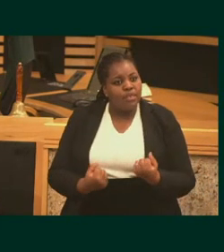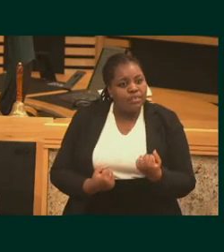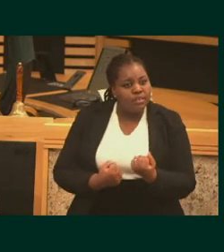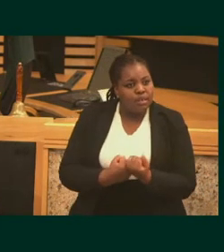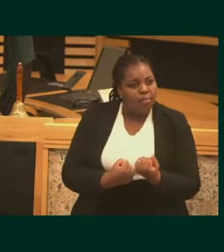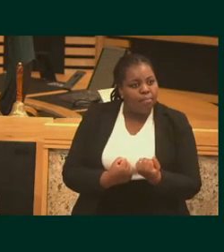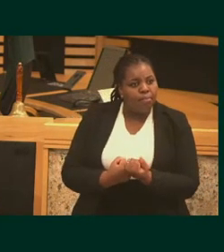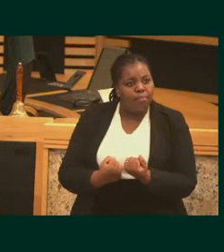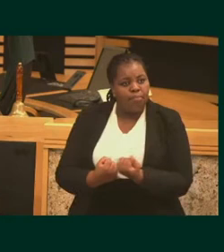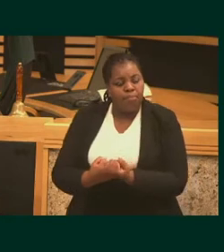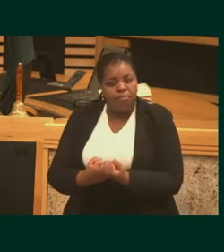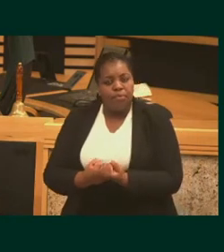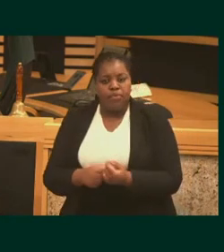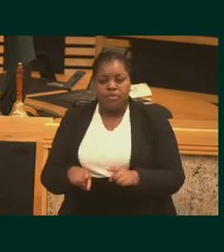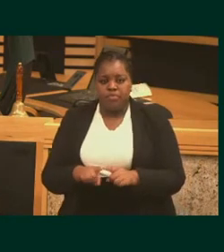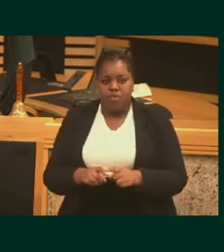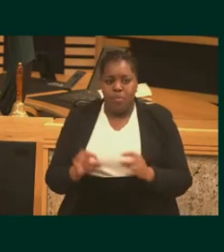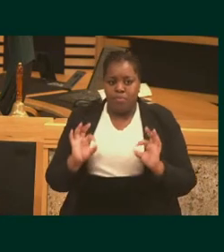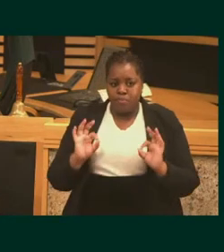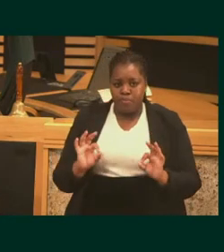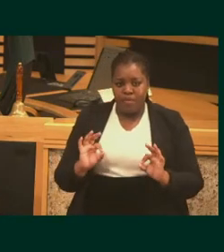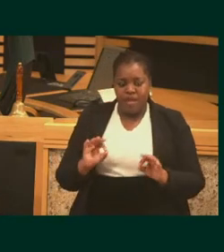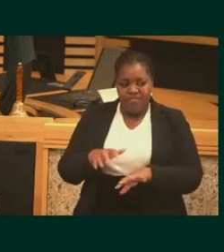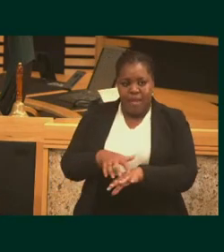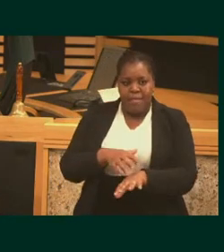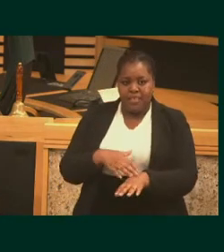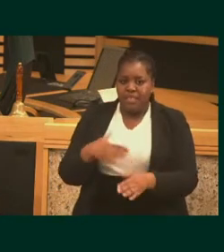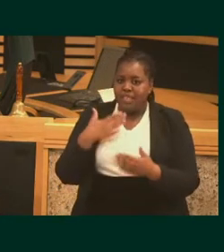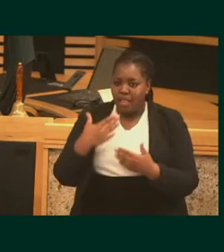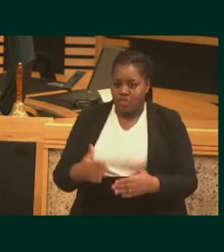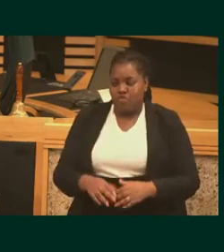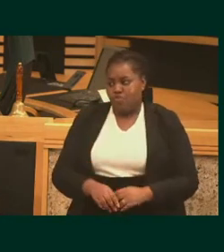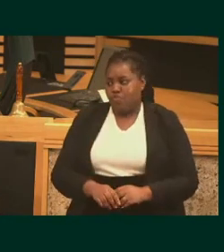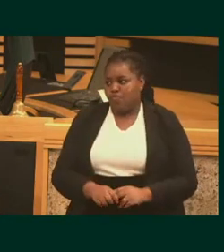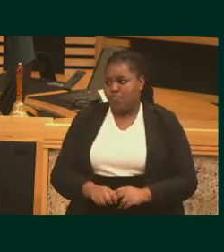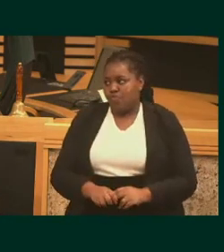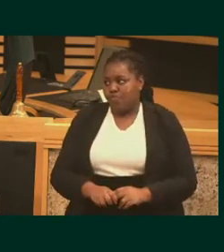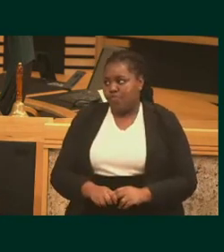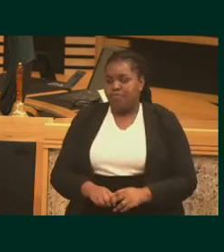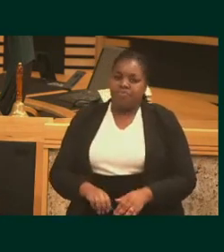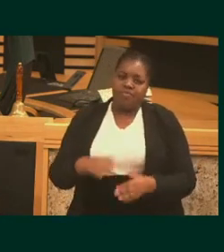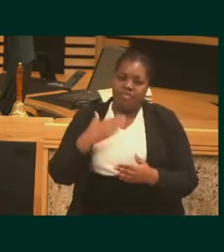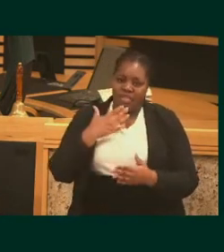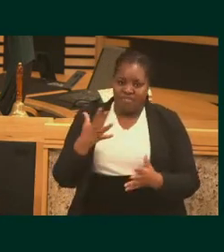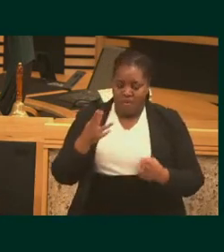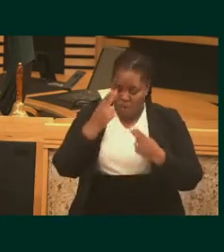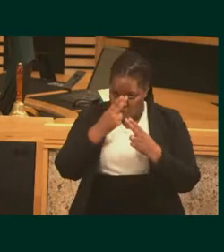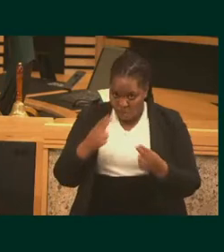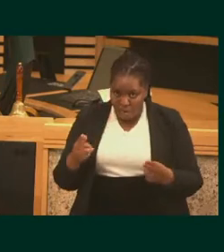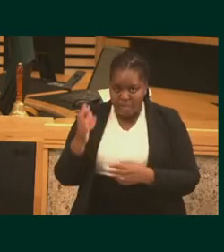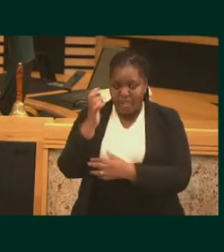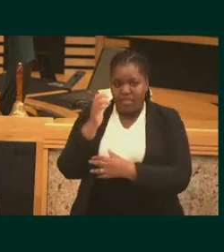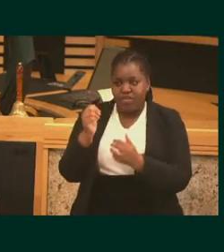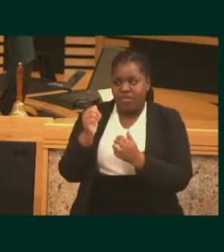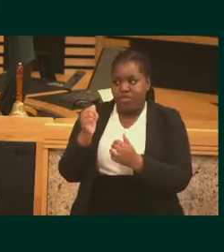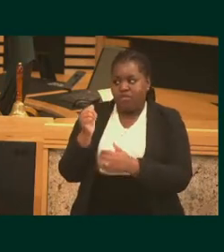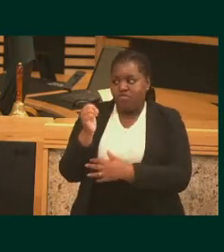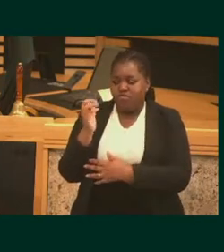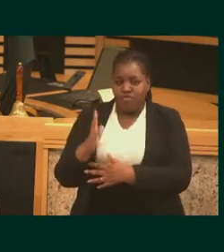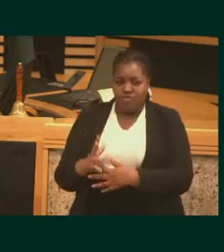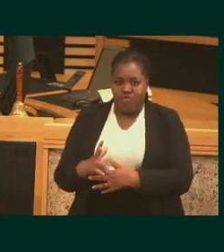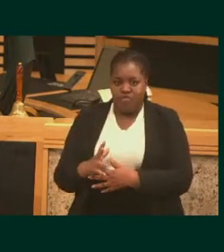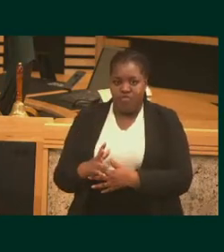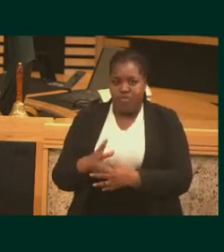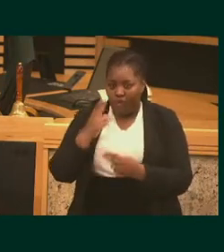subsistence and Commercial Farmers thank you thank you very much honorable uh Chief whip honorable